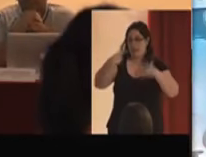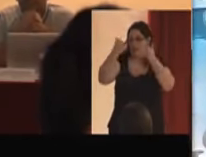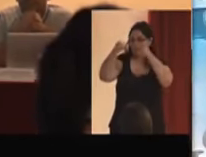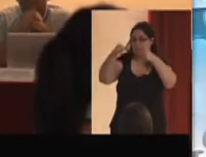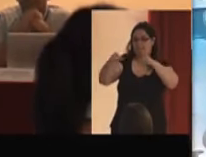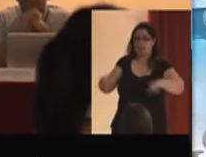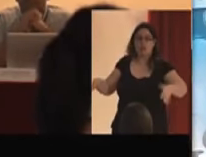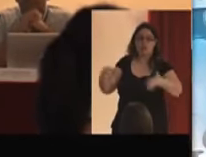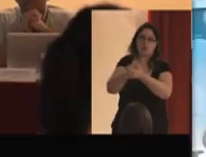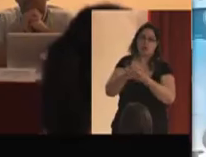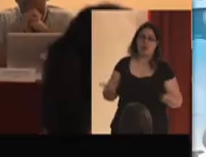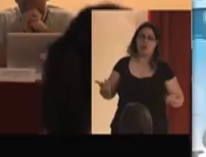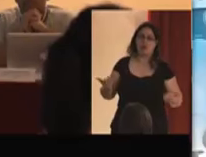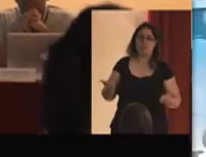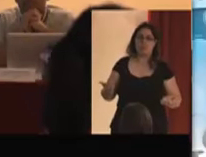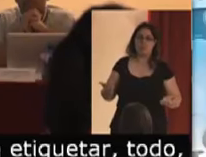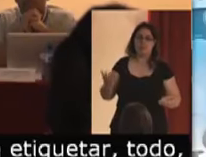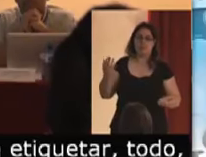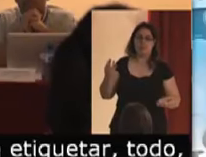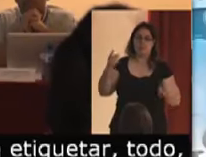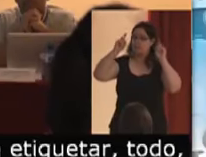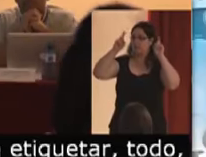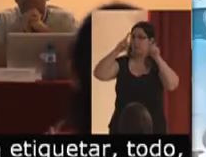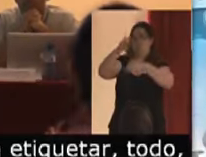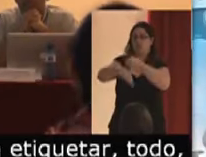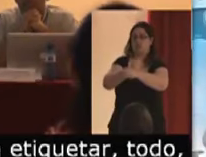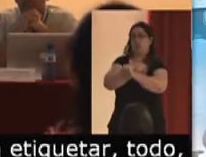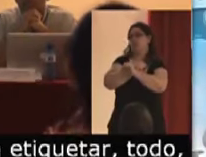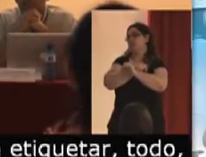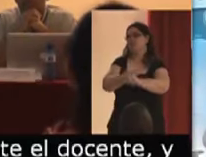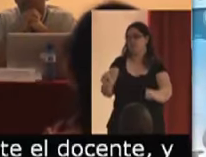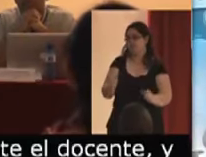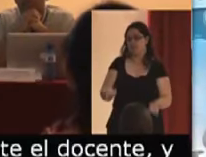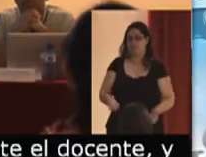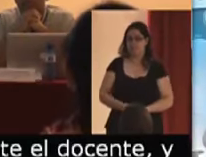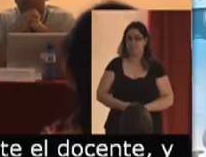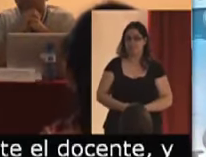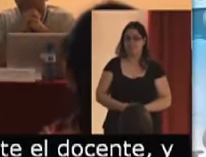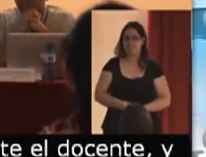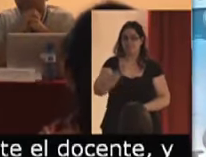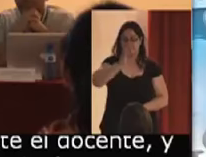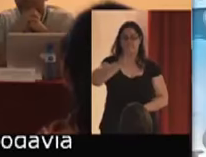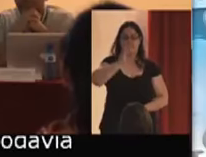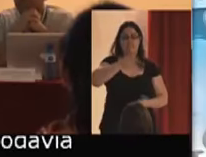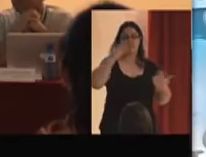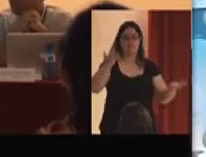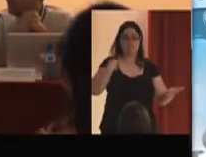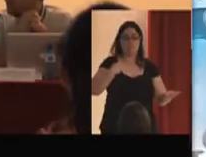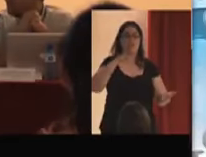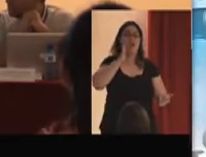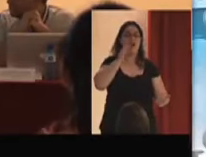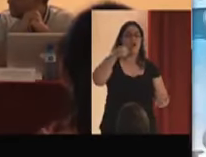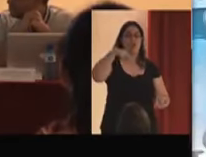course, in order to enable label it all, it's impossible for a teacher to do that.